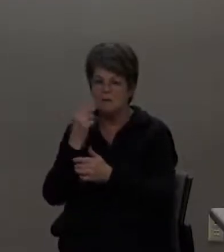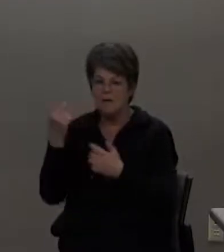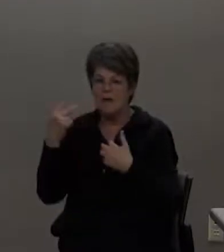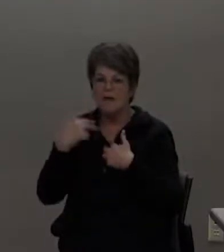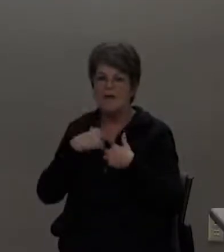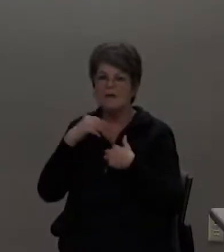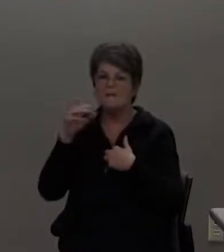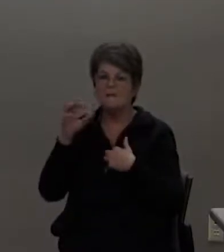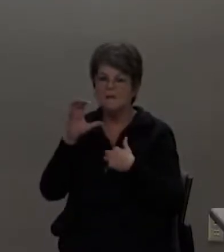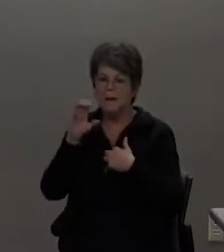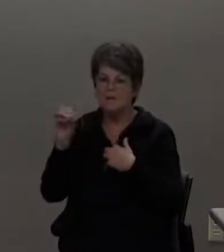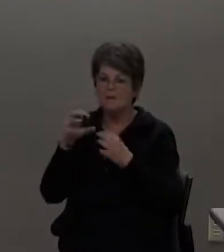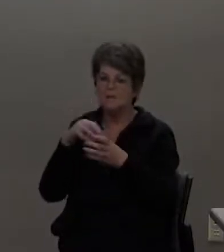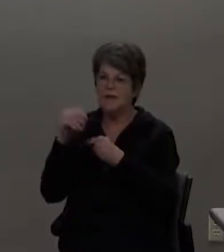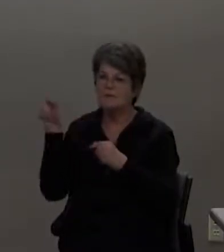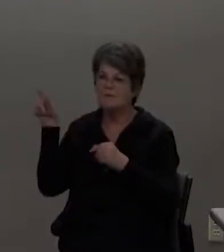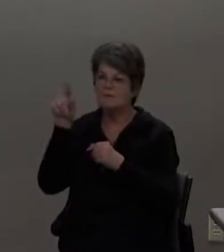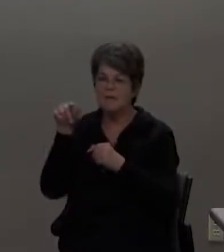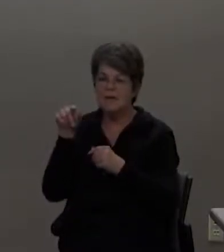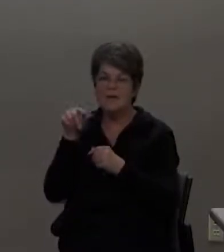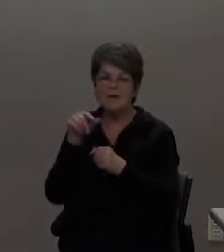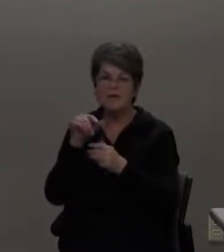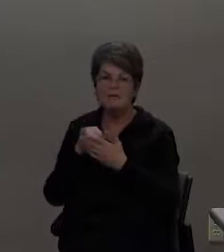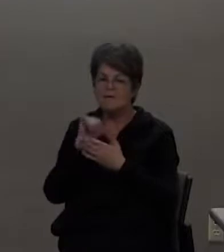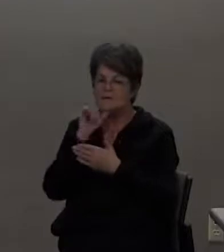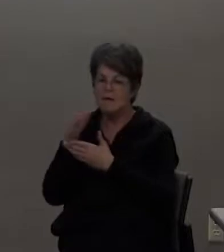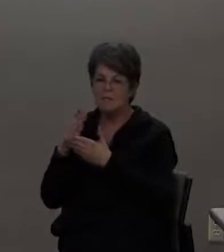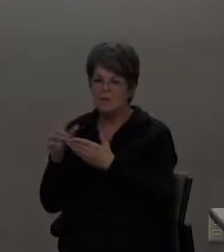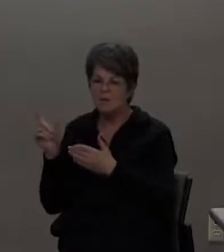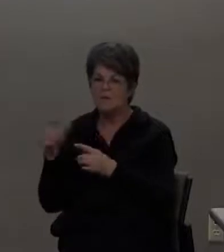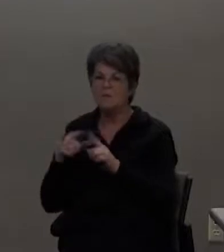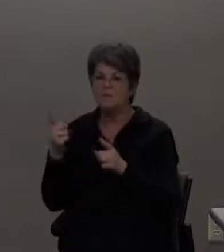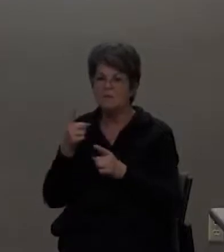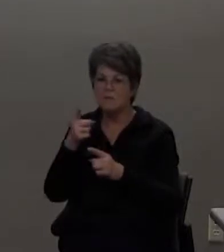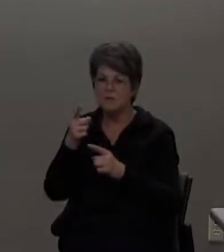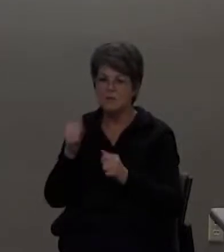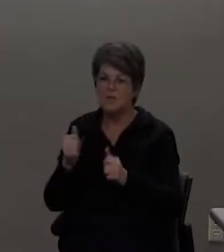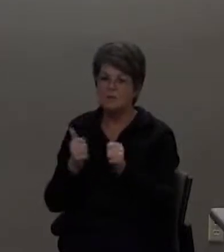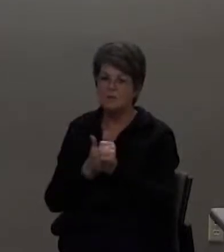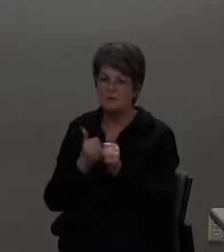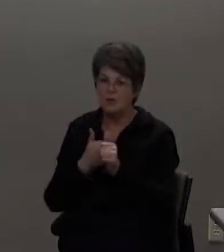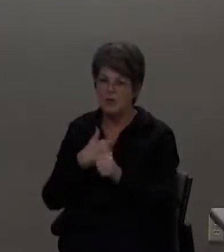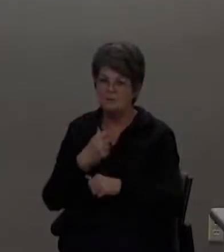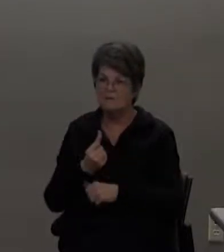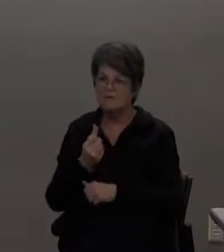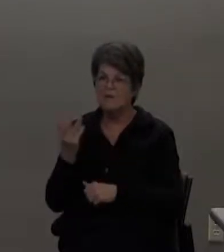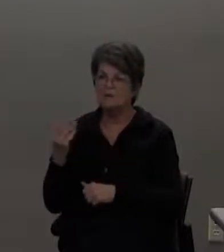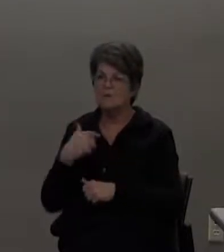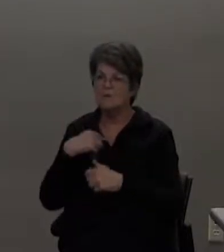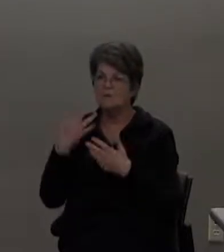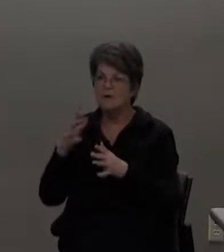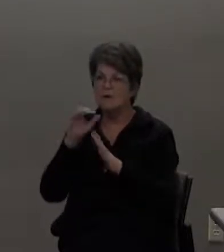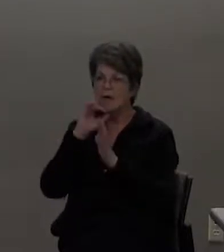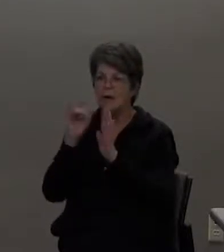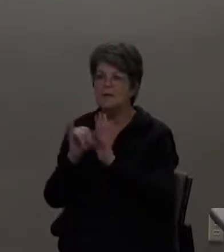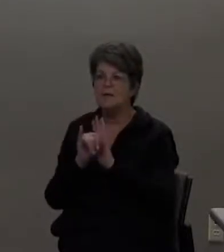that, that in all disclosure is not part of the study, but something that you should be pursuing. And there's a number of those opportunities I think we've